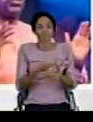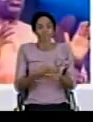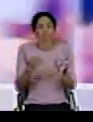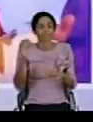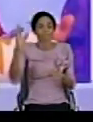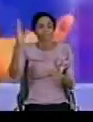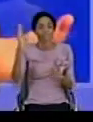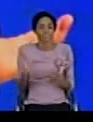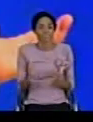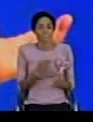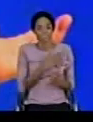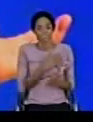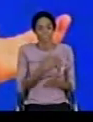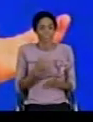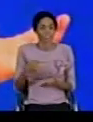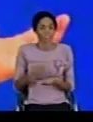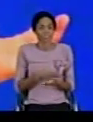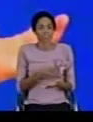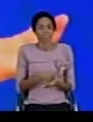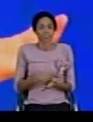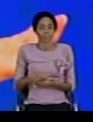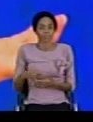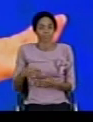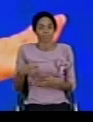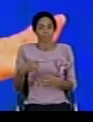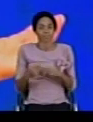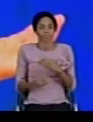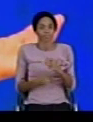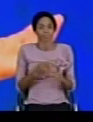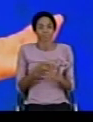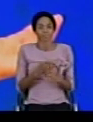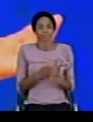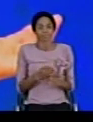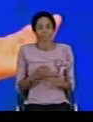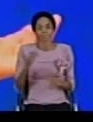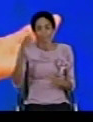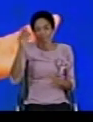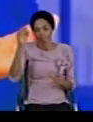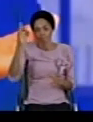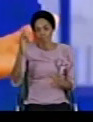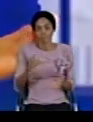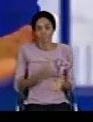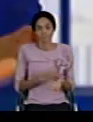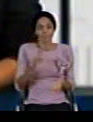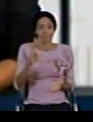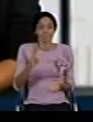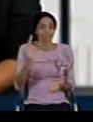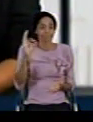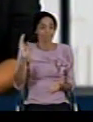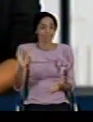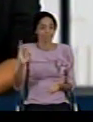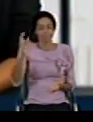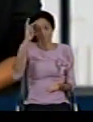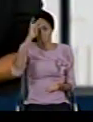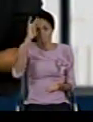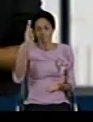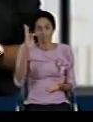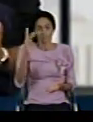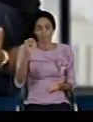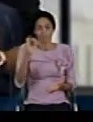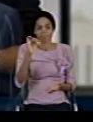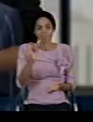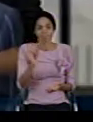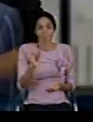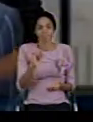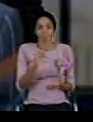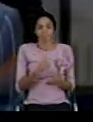golden strategist, Pastor Dr. W.F. Kumuyi. The testimony of the CEO